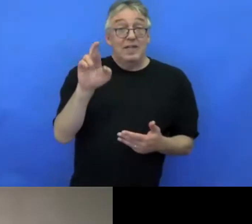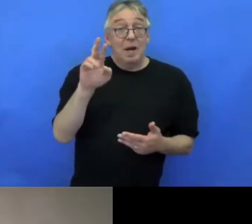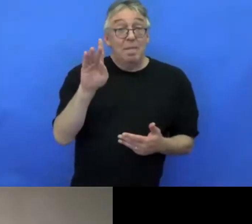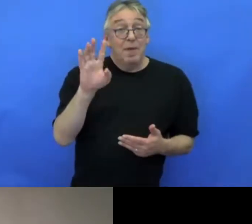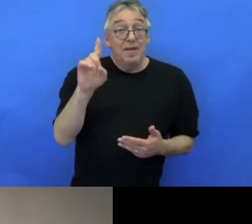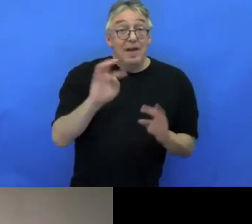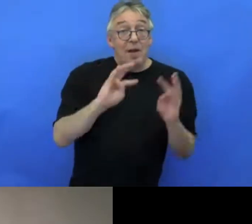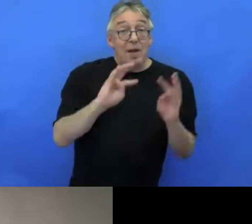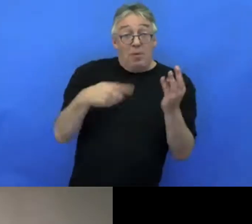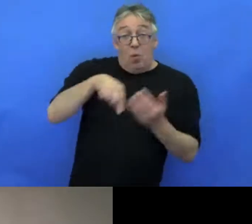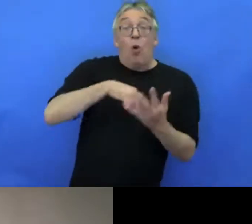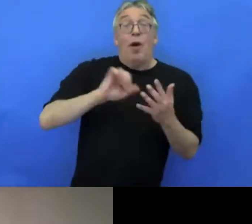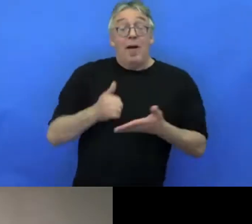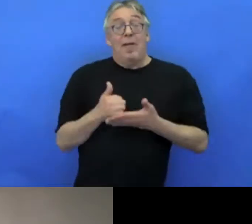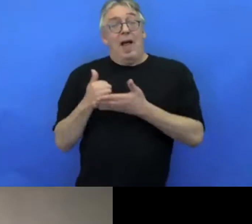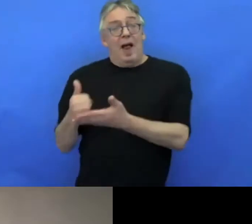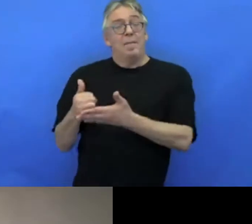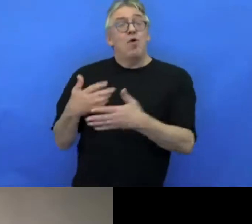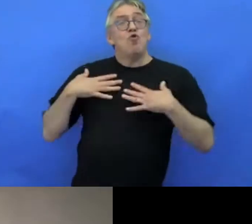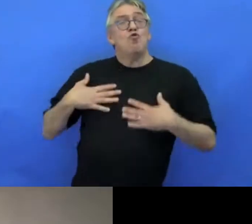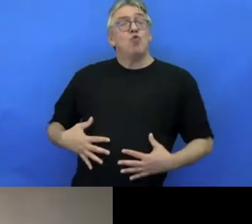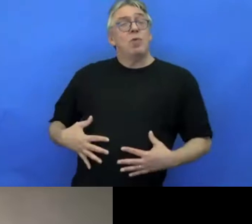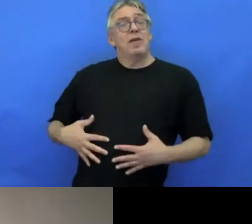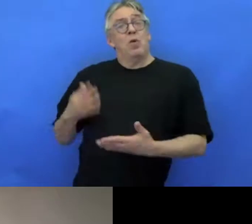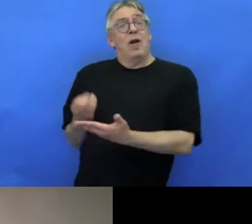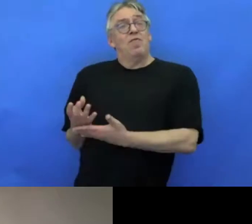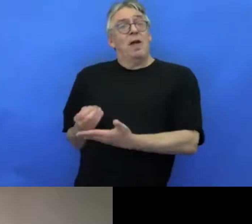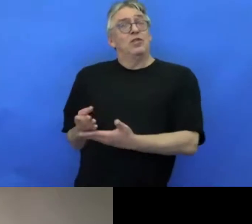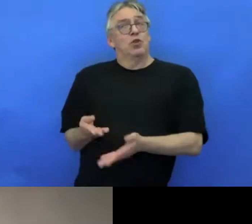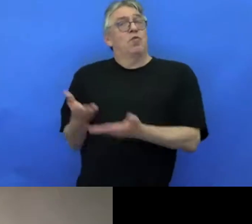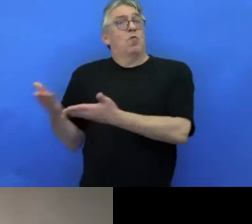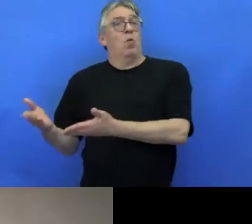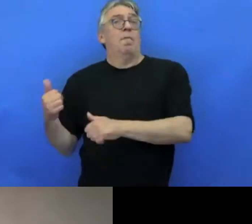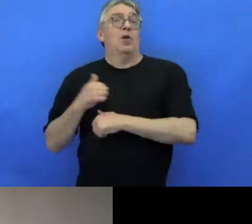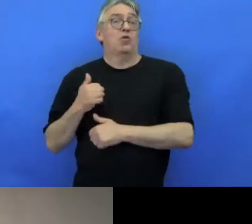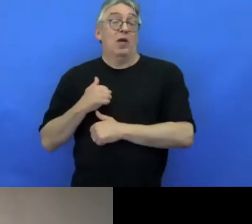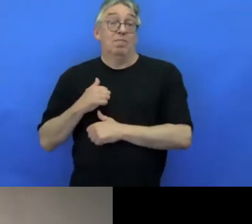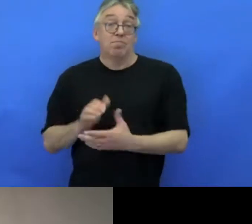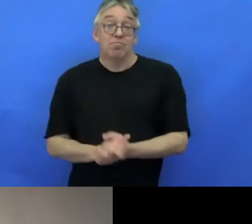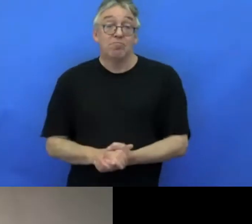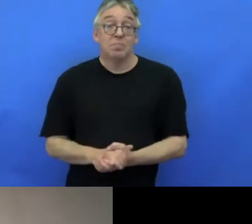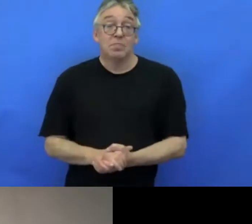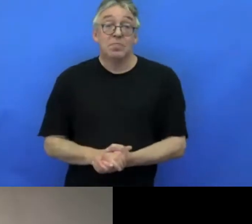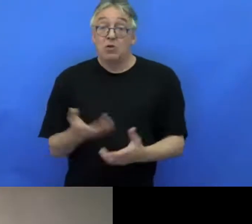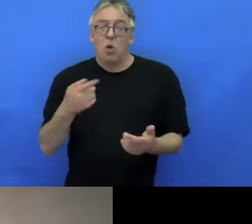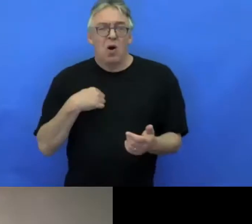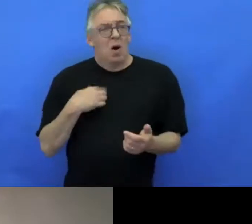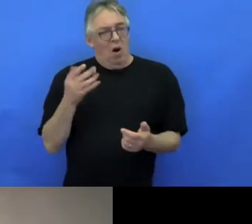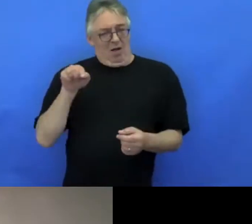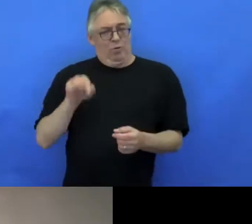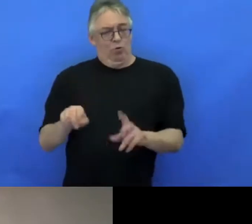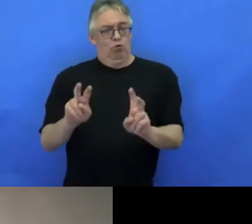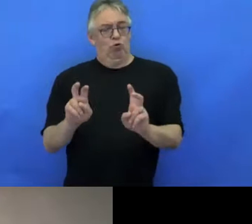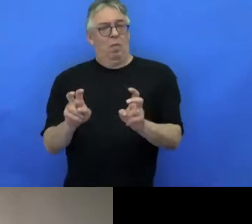this basis, we are really looking forward to further elaborating on some of